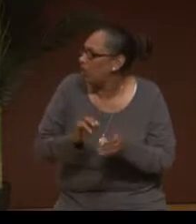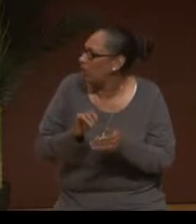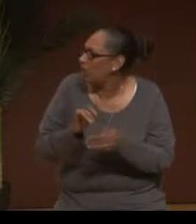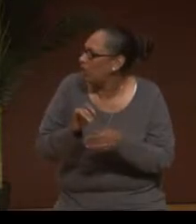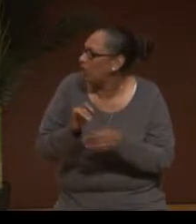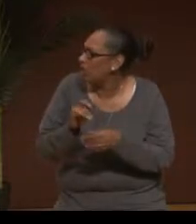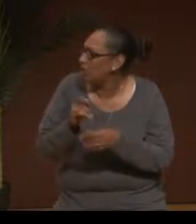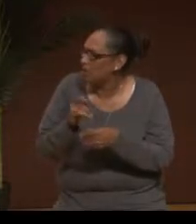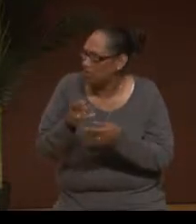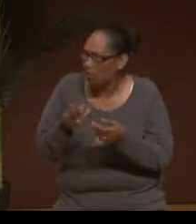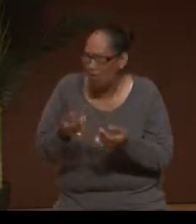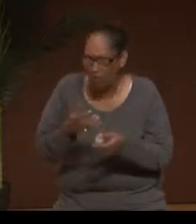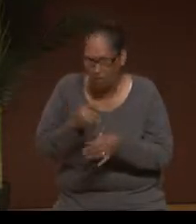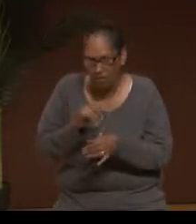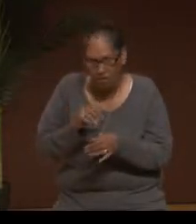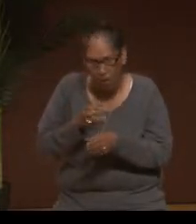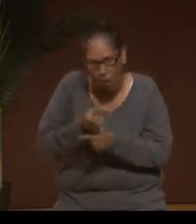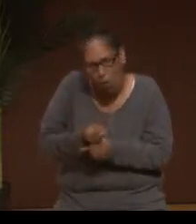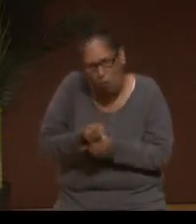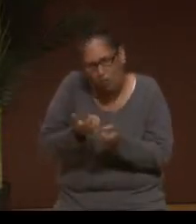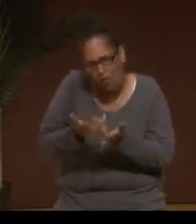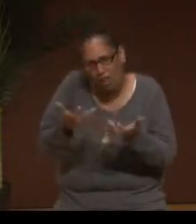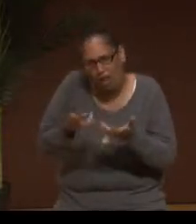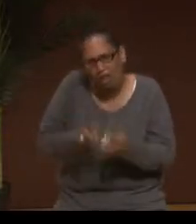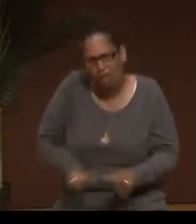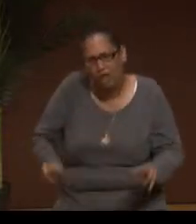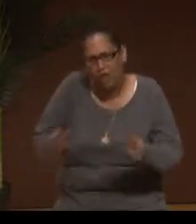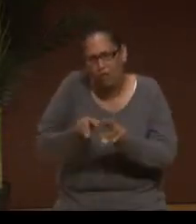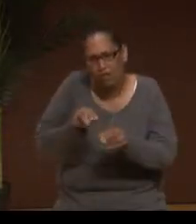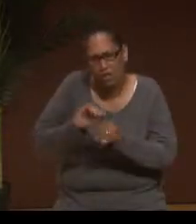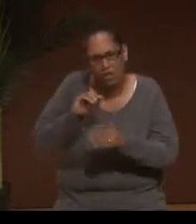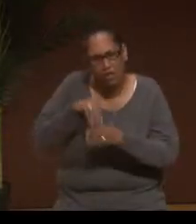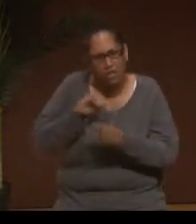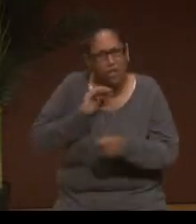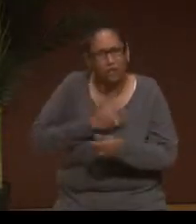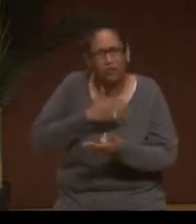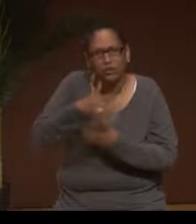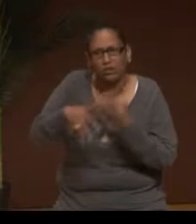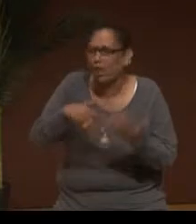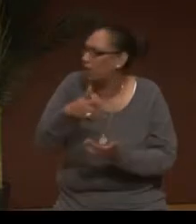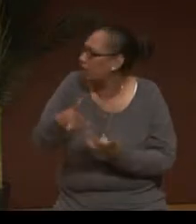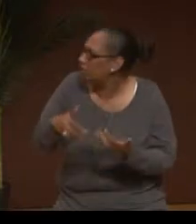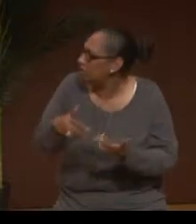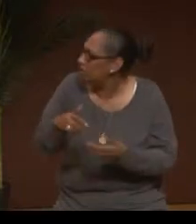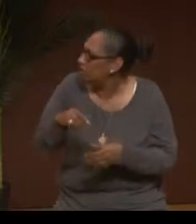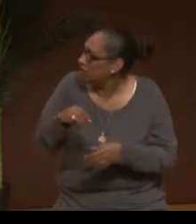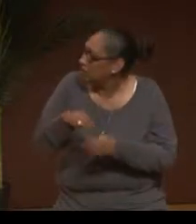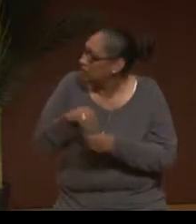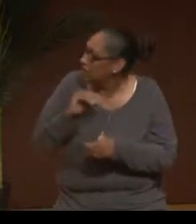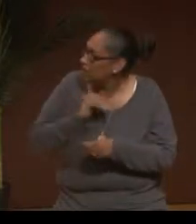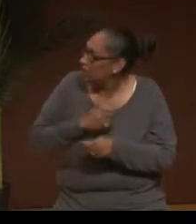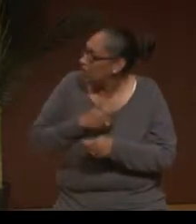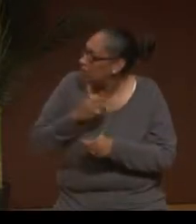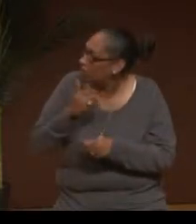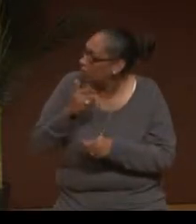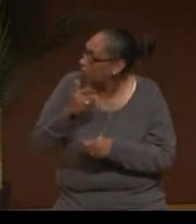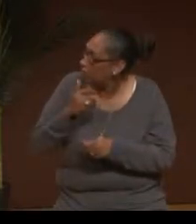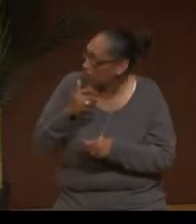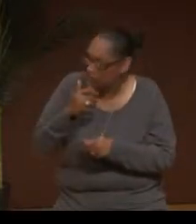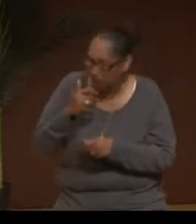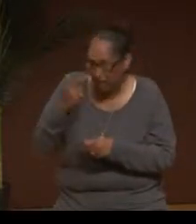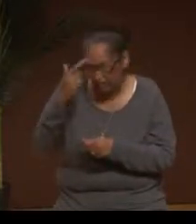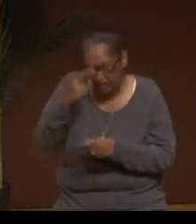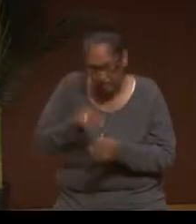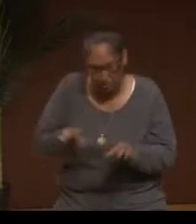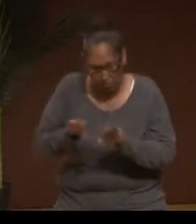a lot of value in our society. This is why I think there's been so much interest in personal genetic ancestry testing, as well as the